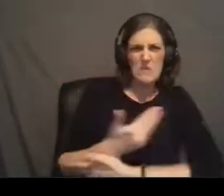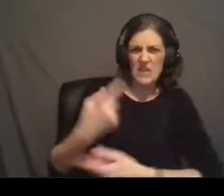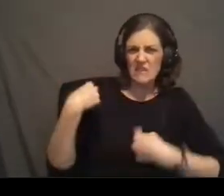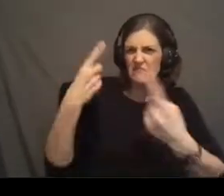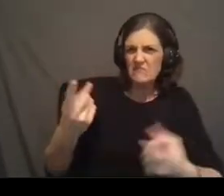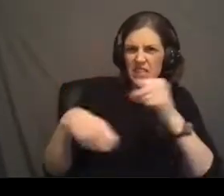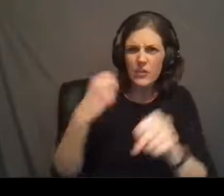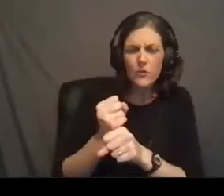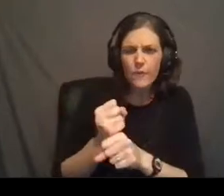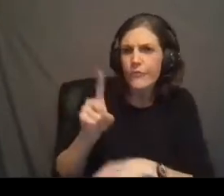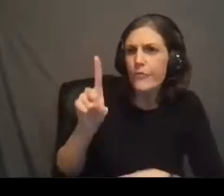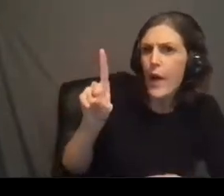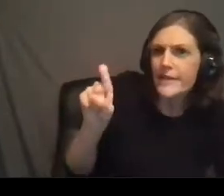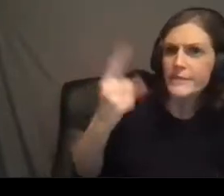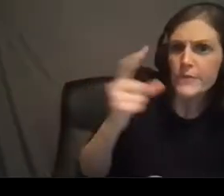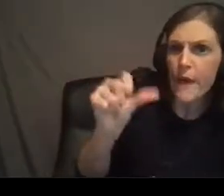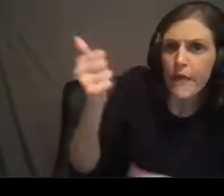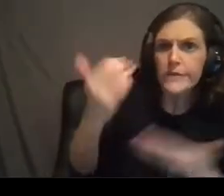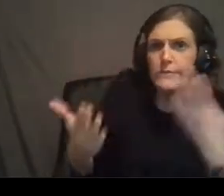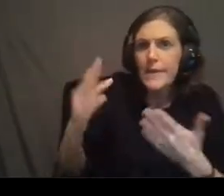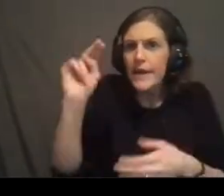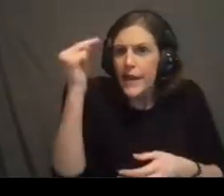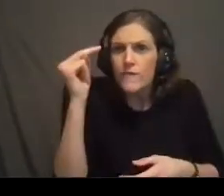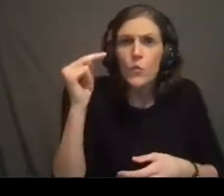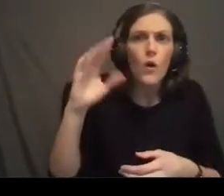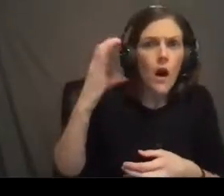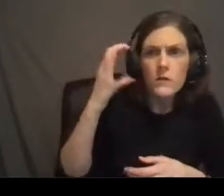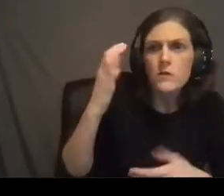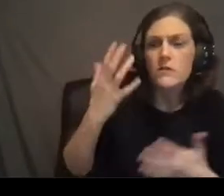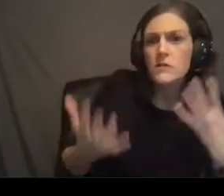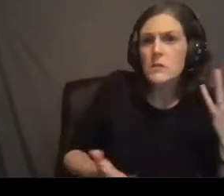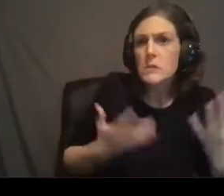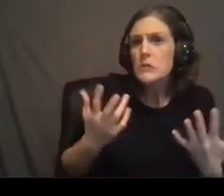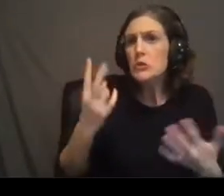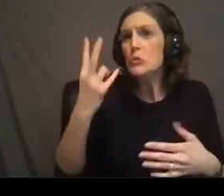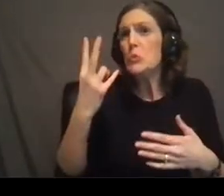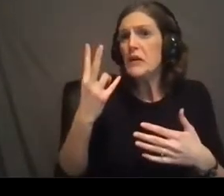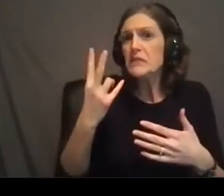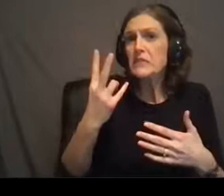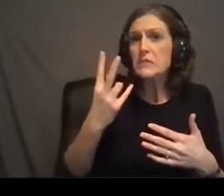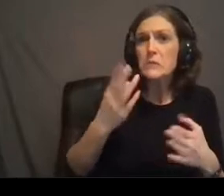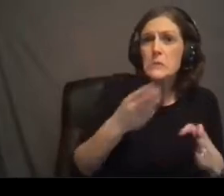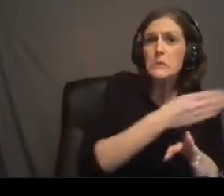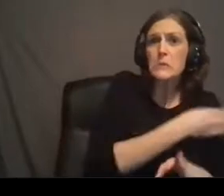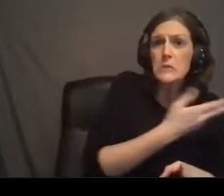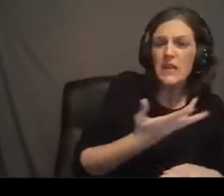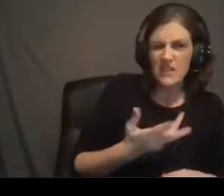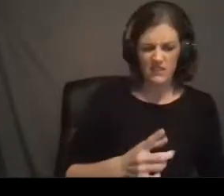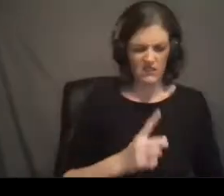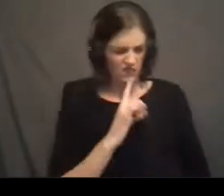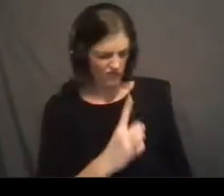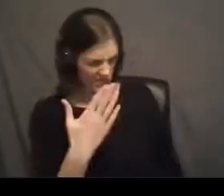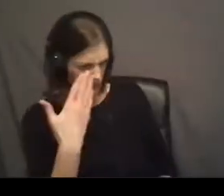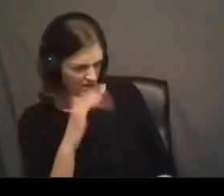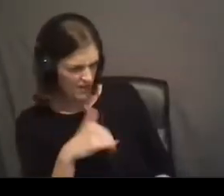to be another heir, maybe a nephew or a cousin twice removed. Does it really smell that bad?